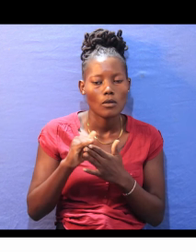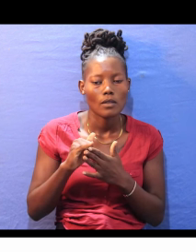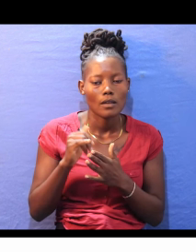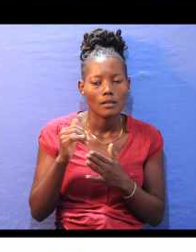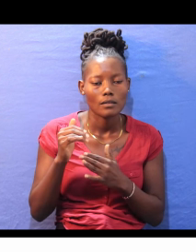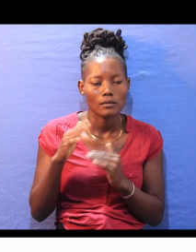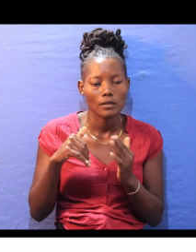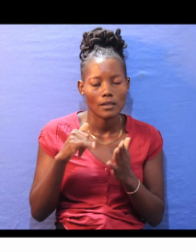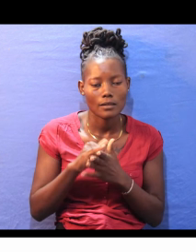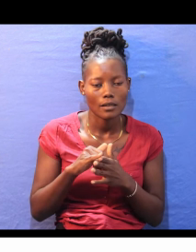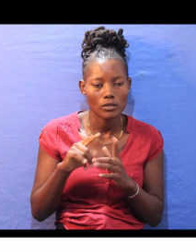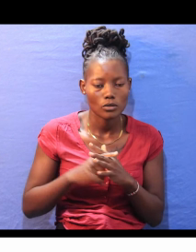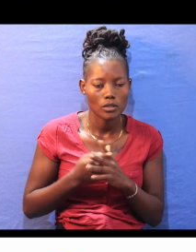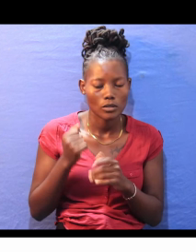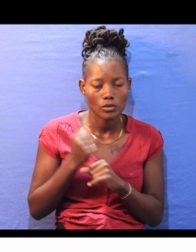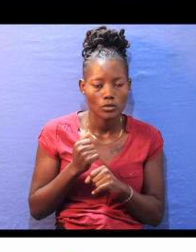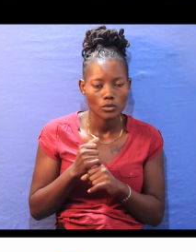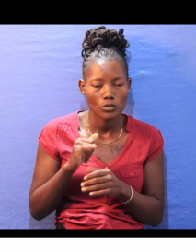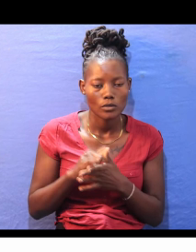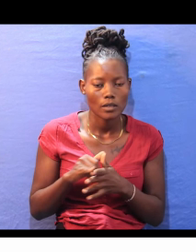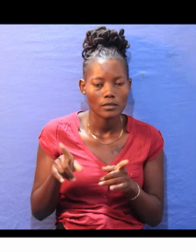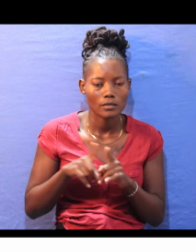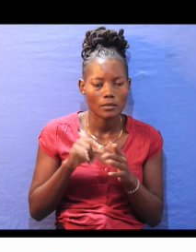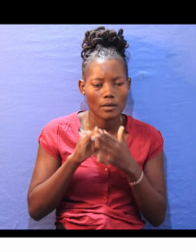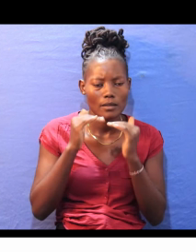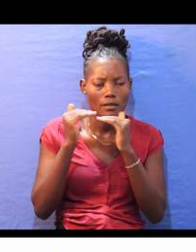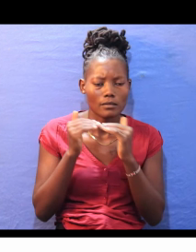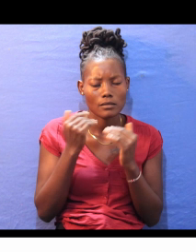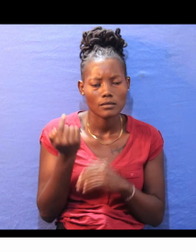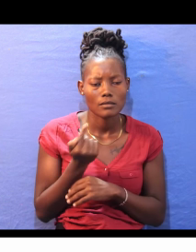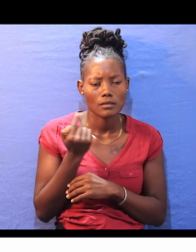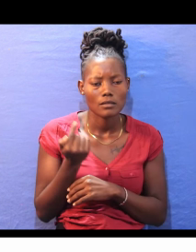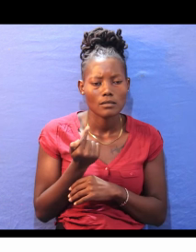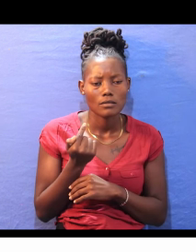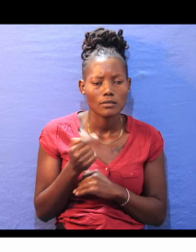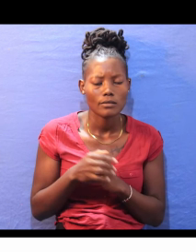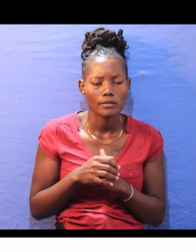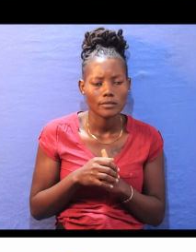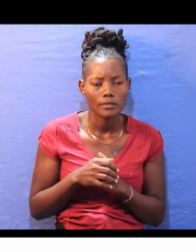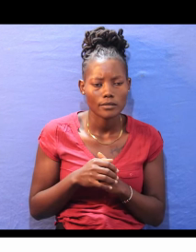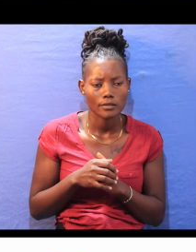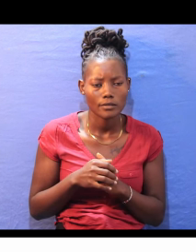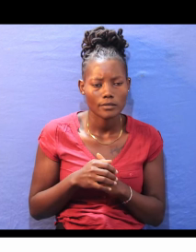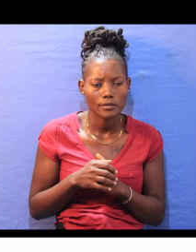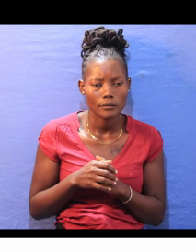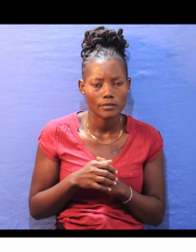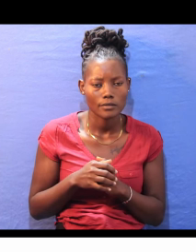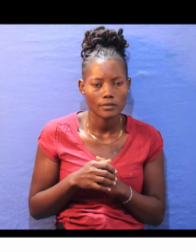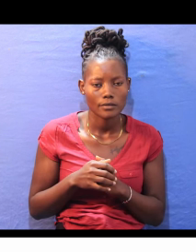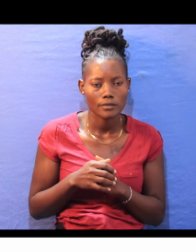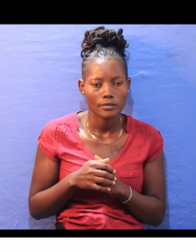this. And even at that stage, it is only about half of the stuff we're doing.